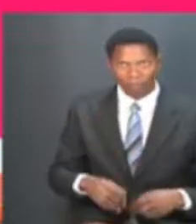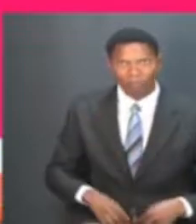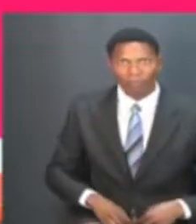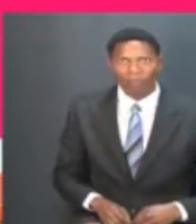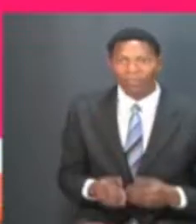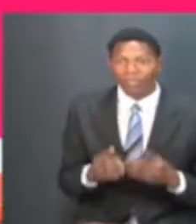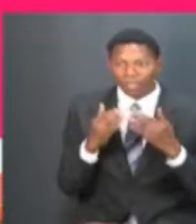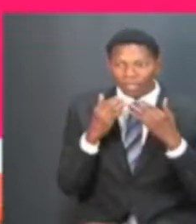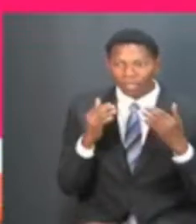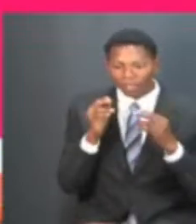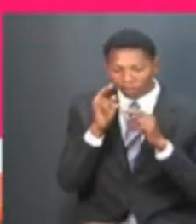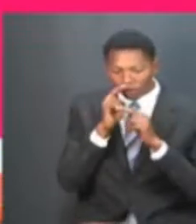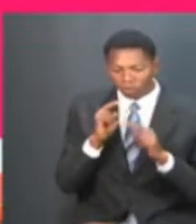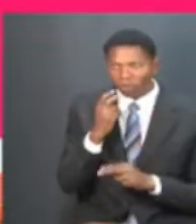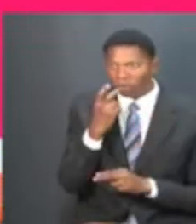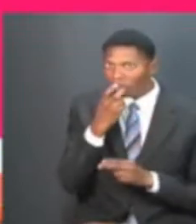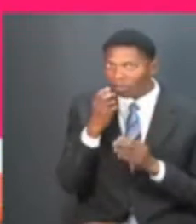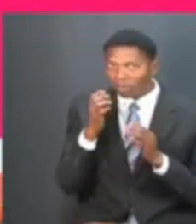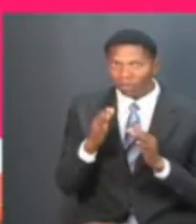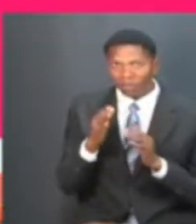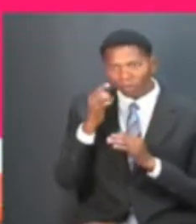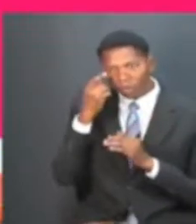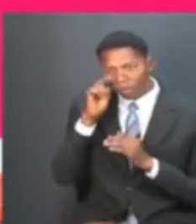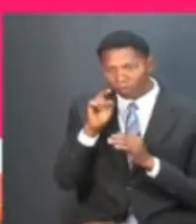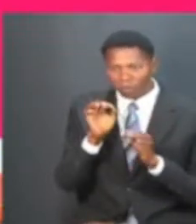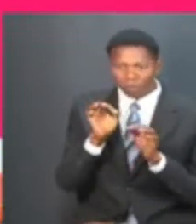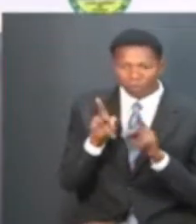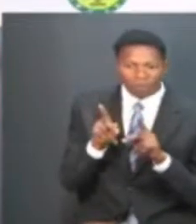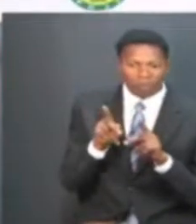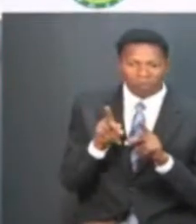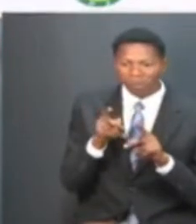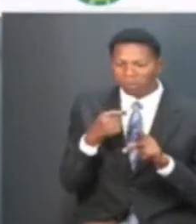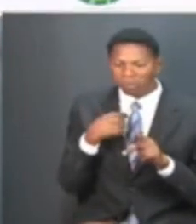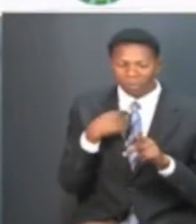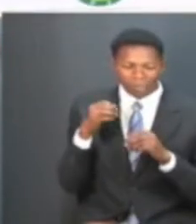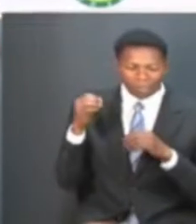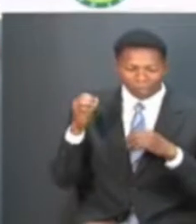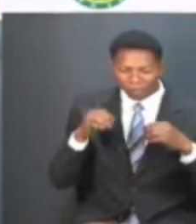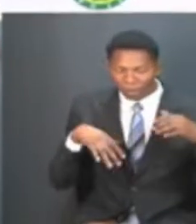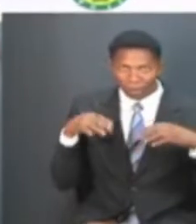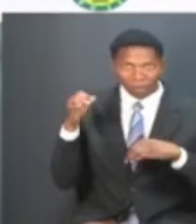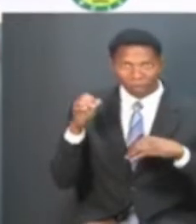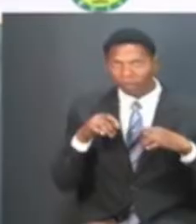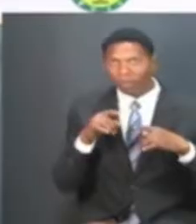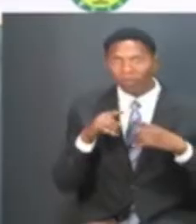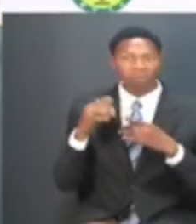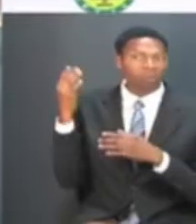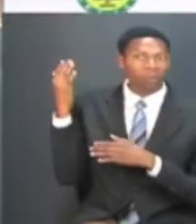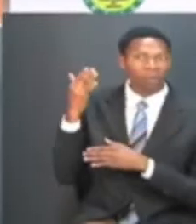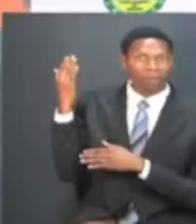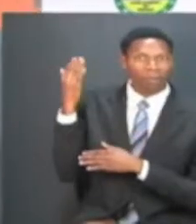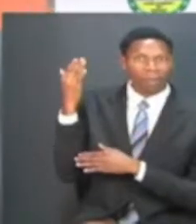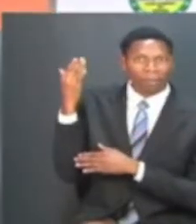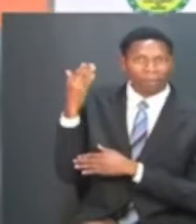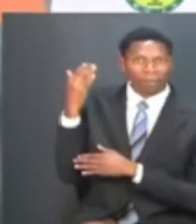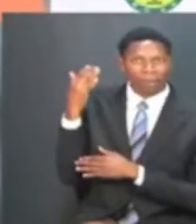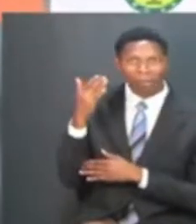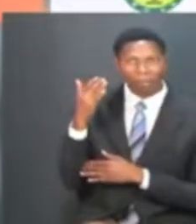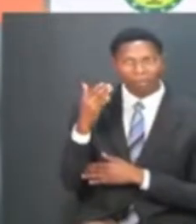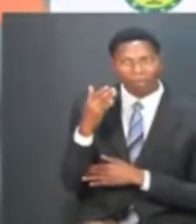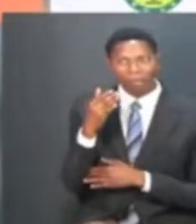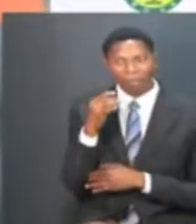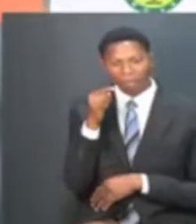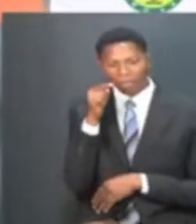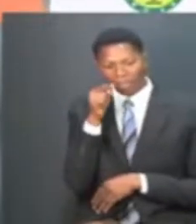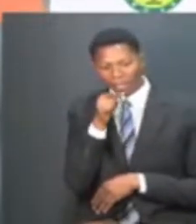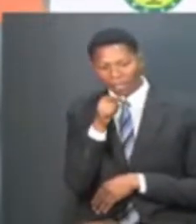Speaker, for the opportunity to contribute to the statements ably made